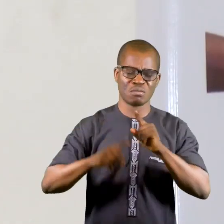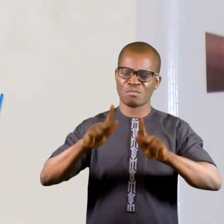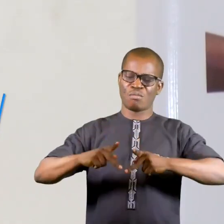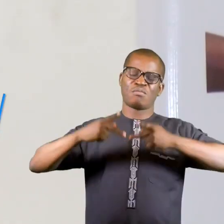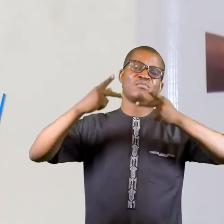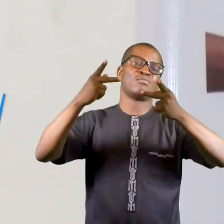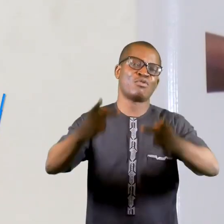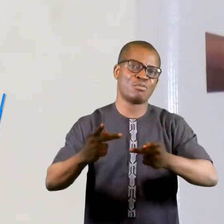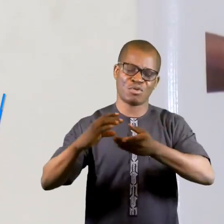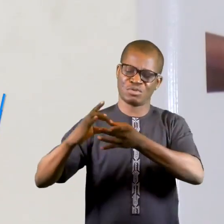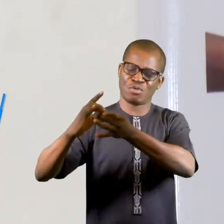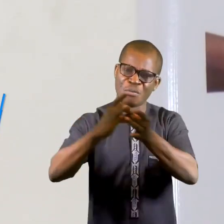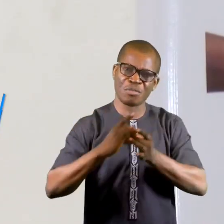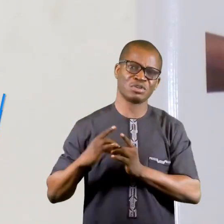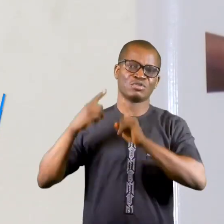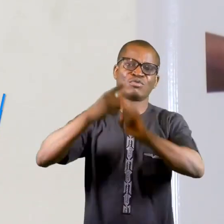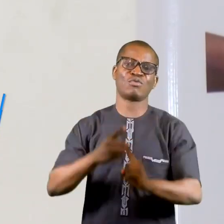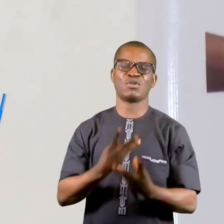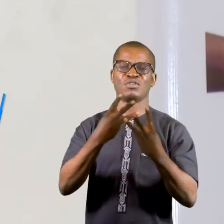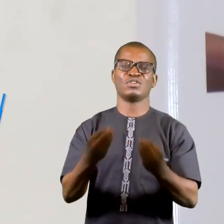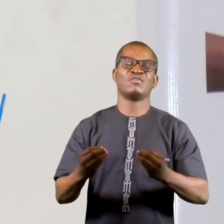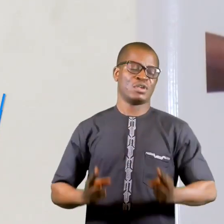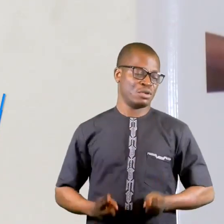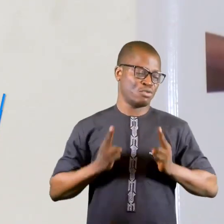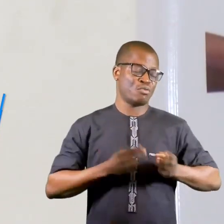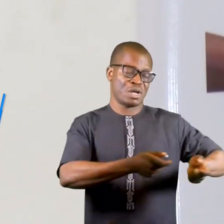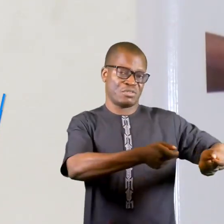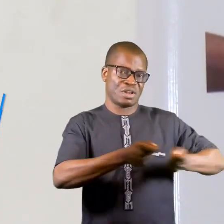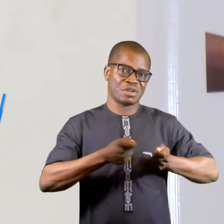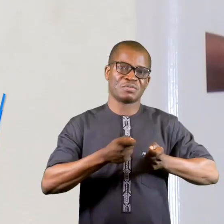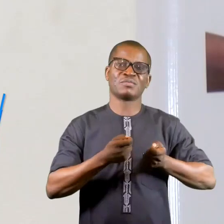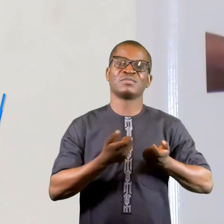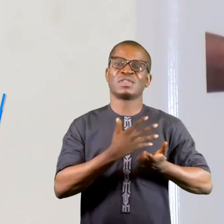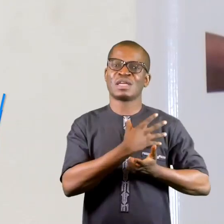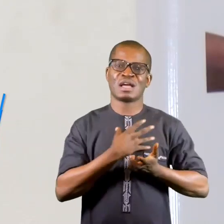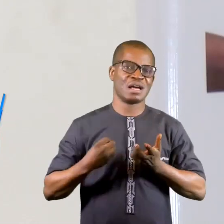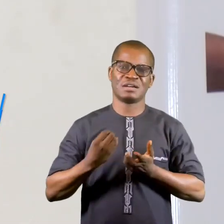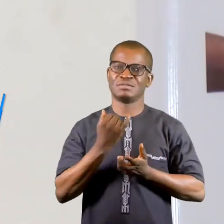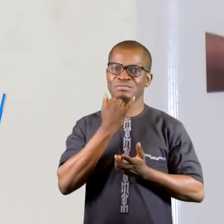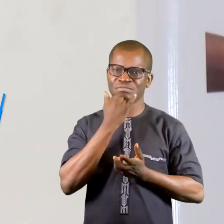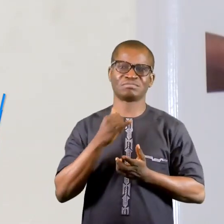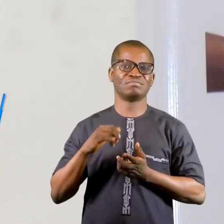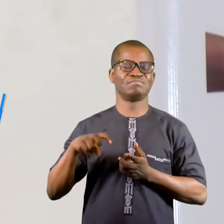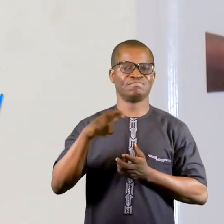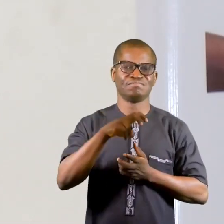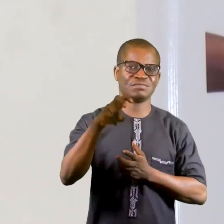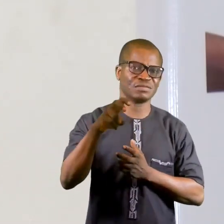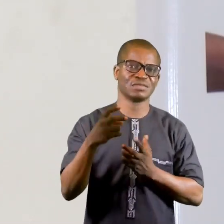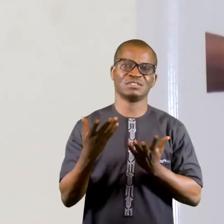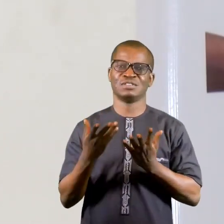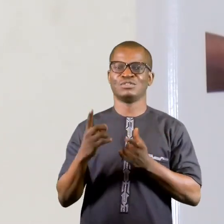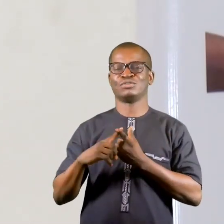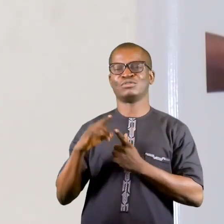and enhance international cooperation towards combating human trafficking and stem migrant smuggling